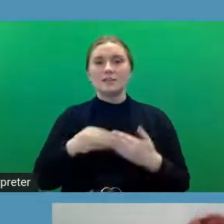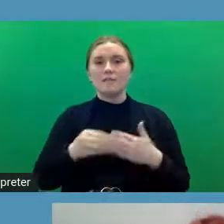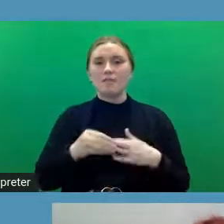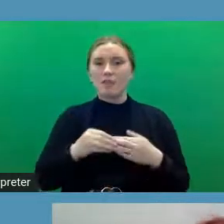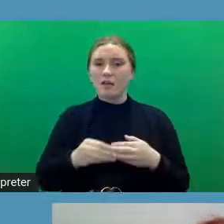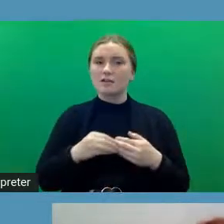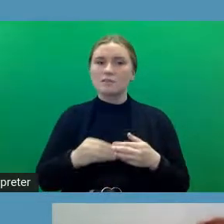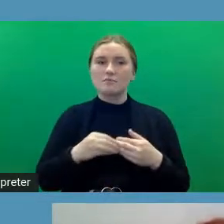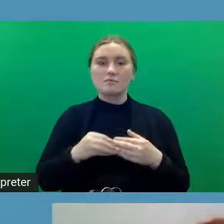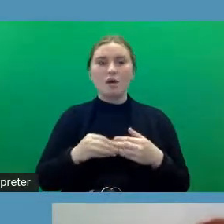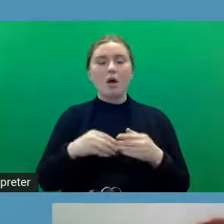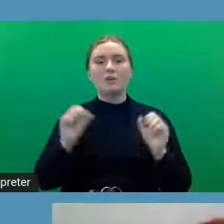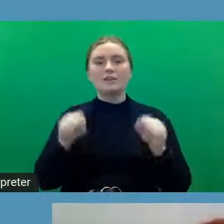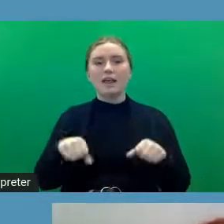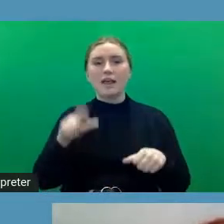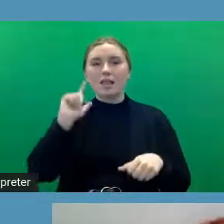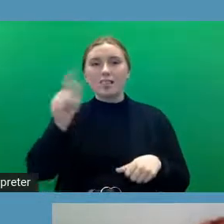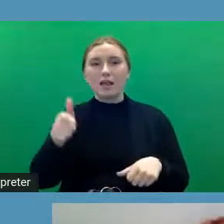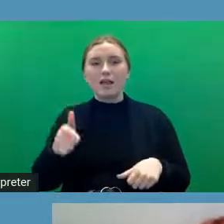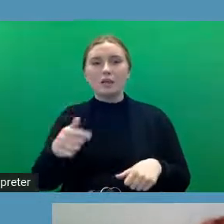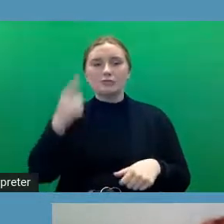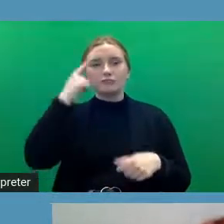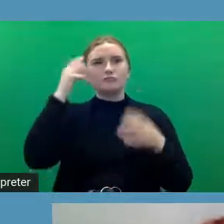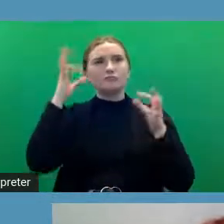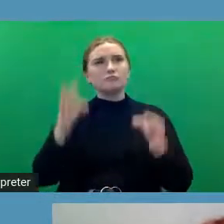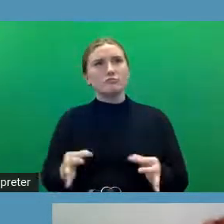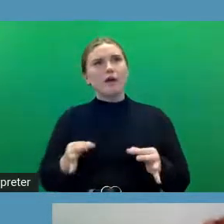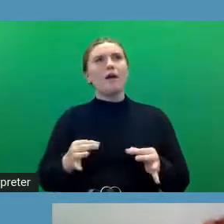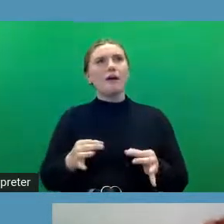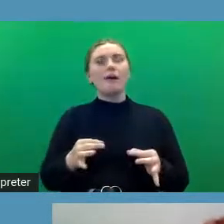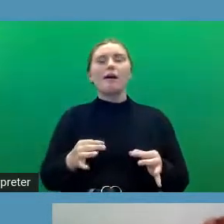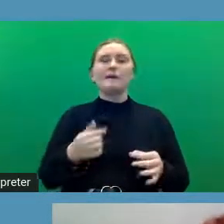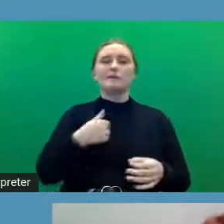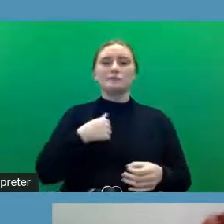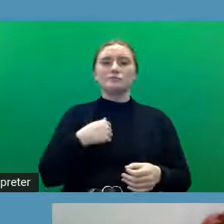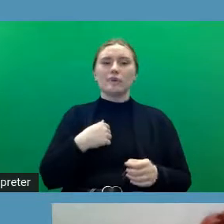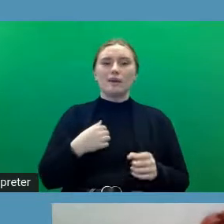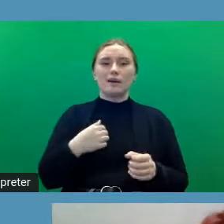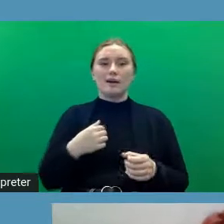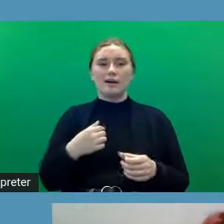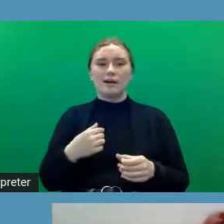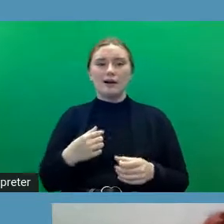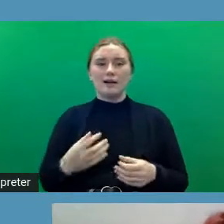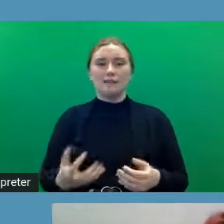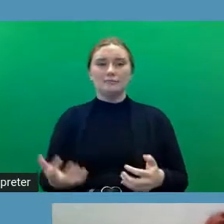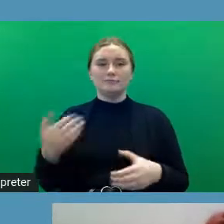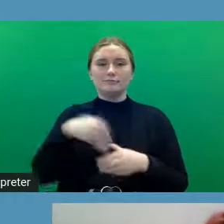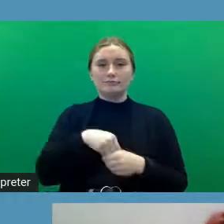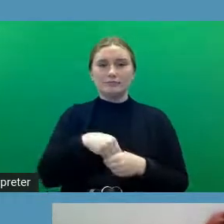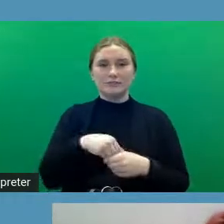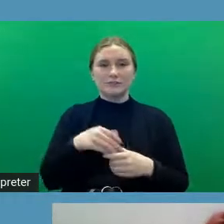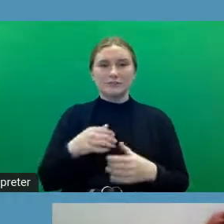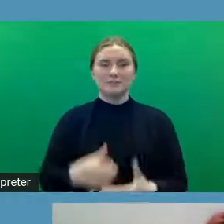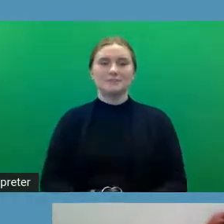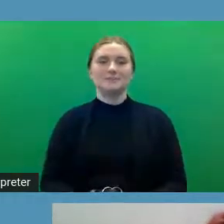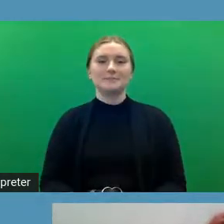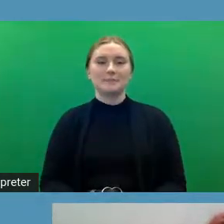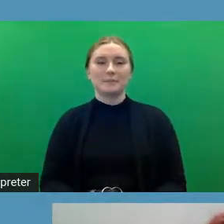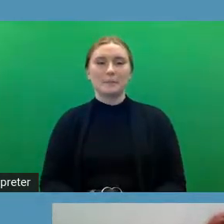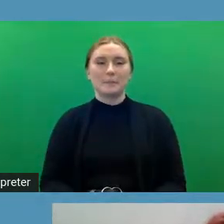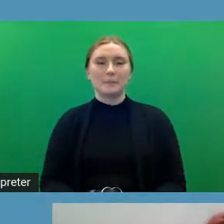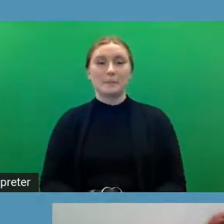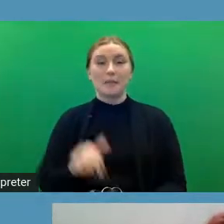you can decide later how you're going to composite it. Thank you all. This is a question for